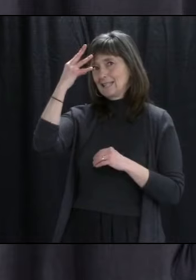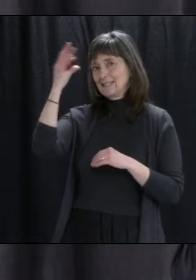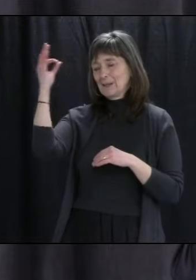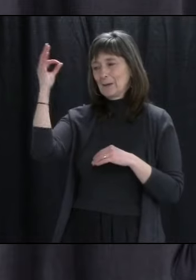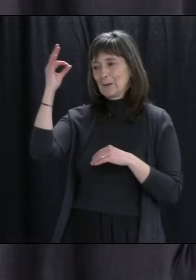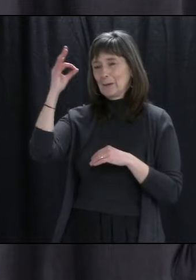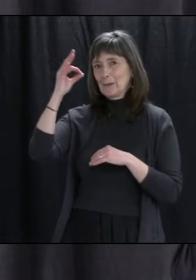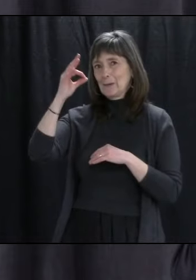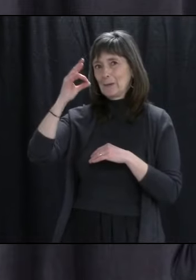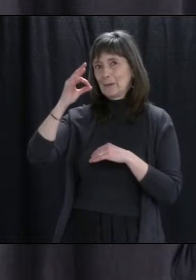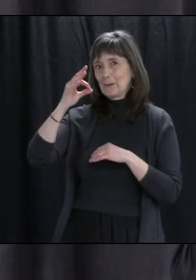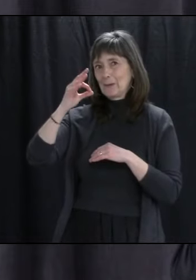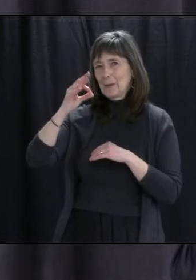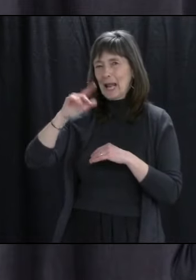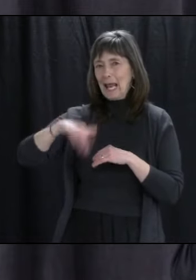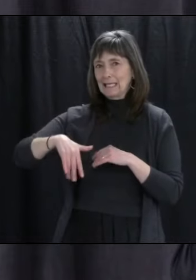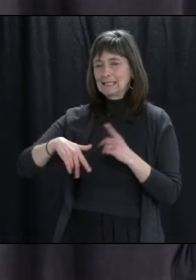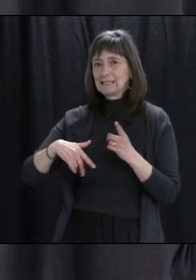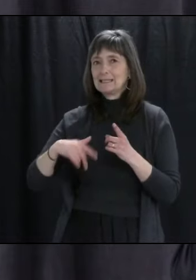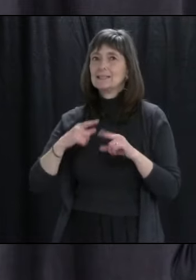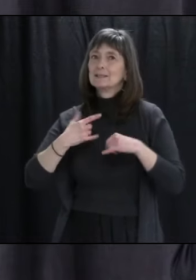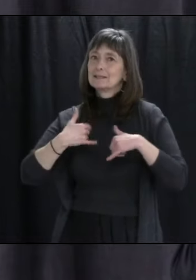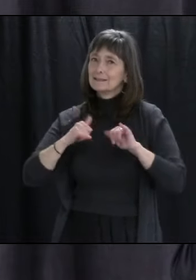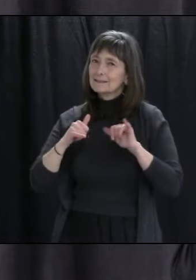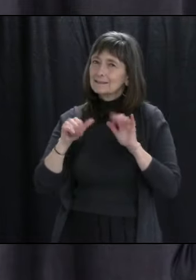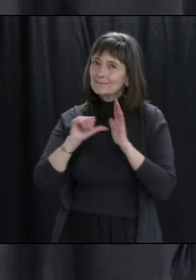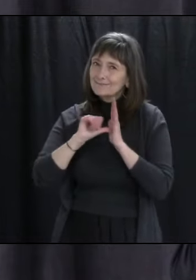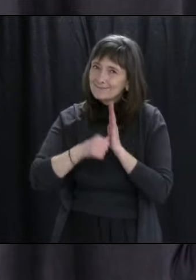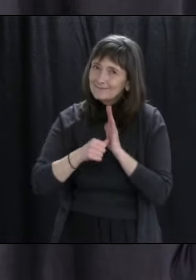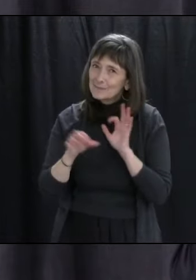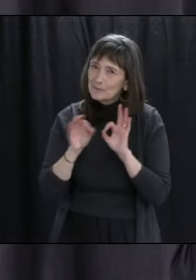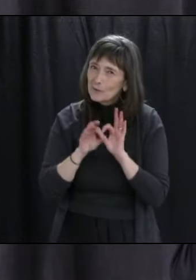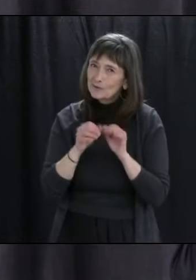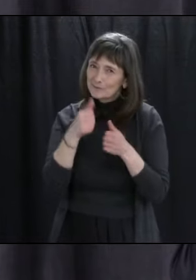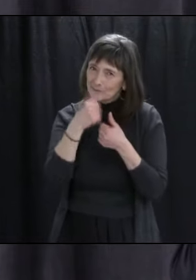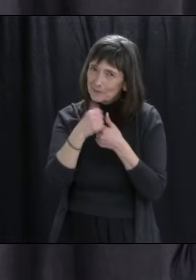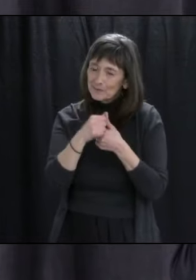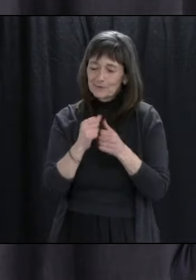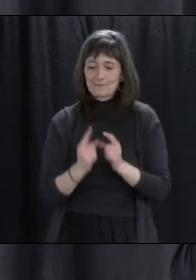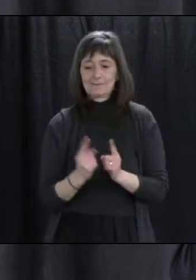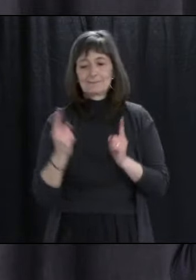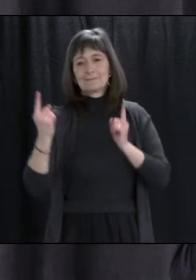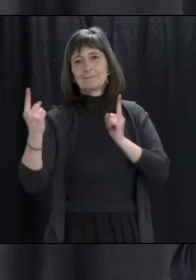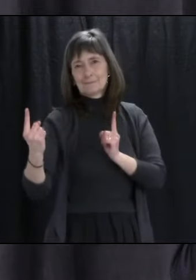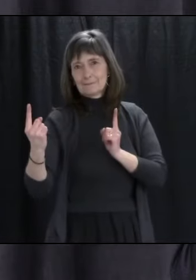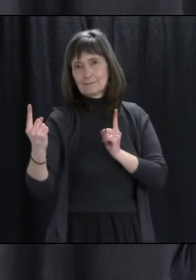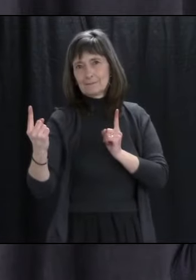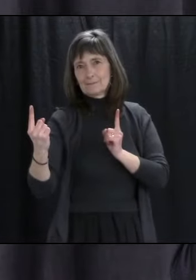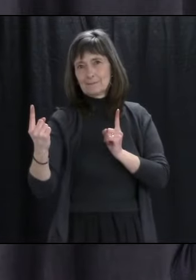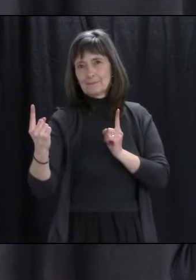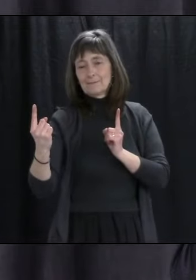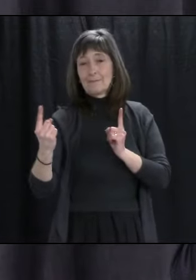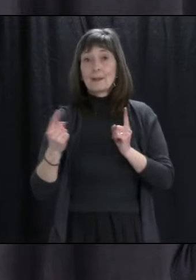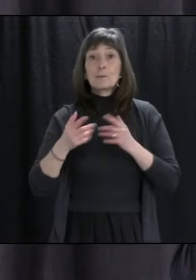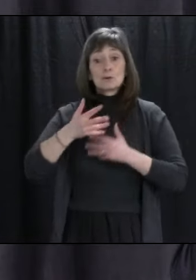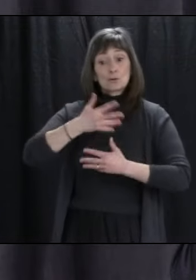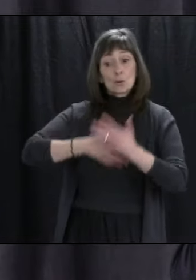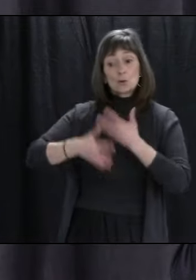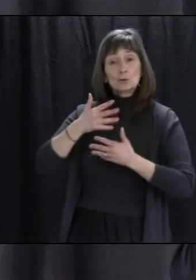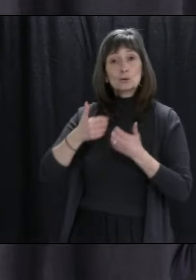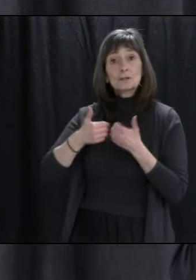between us is the most important tool that we have. But it does not necessarily mean we have to keep social distance between